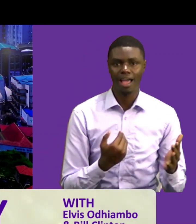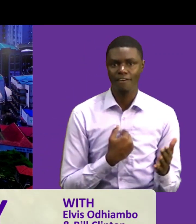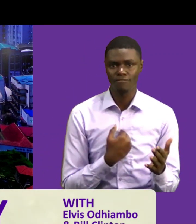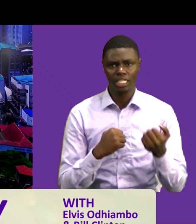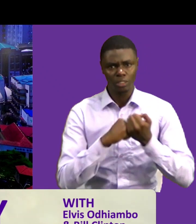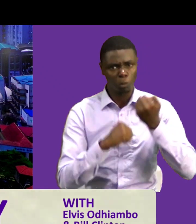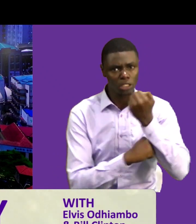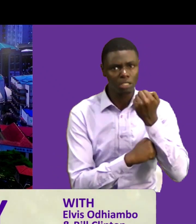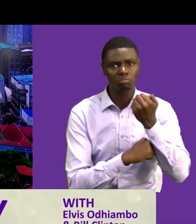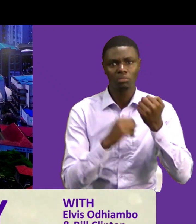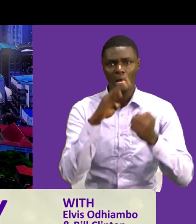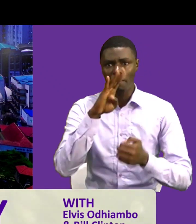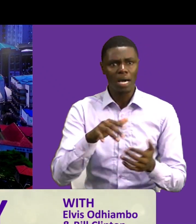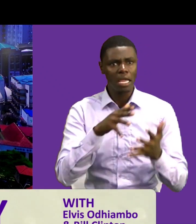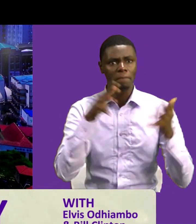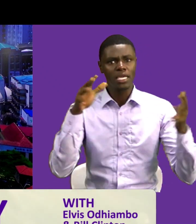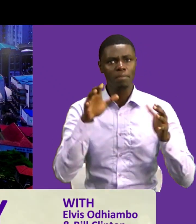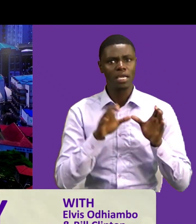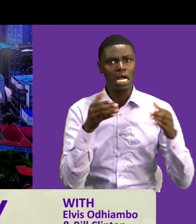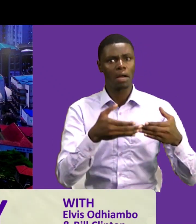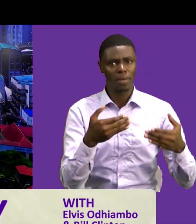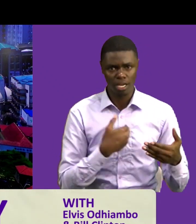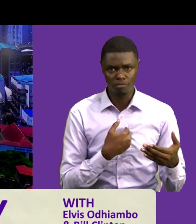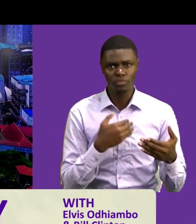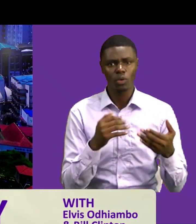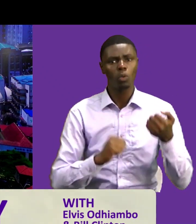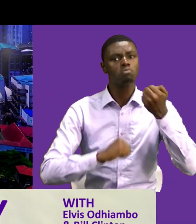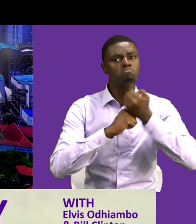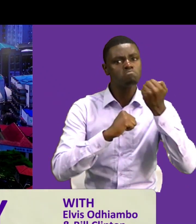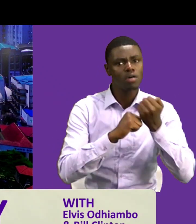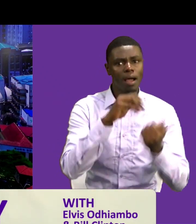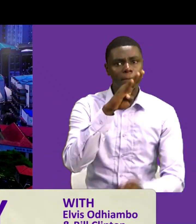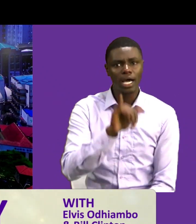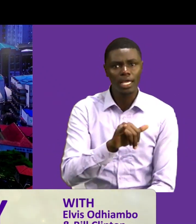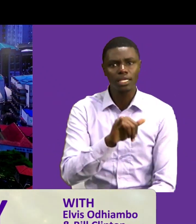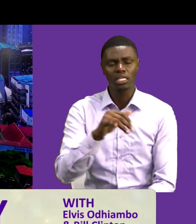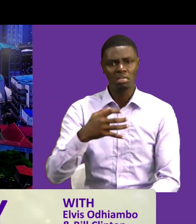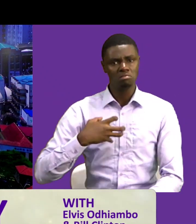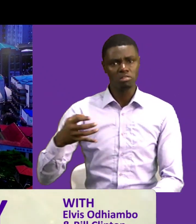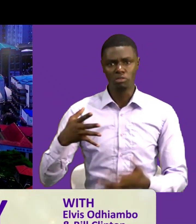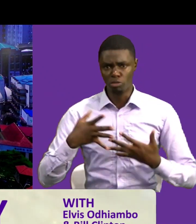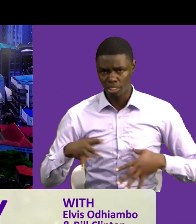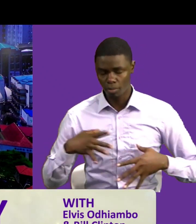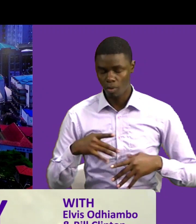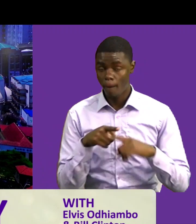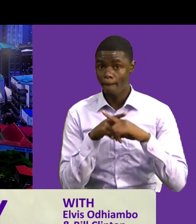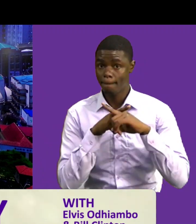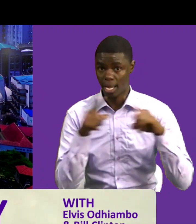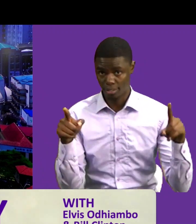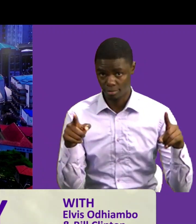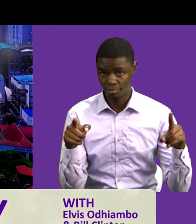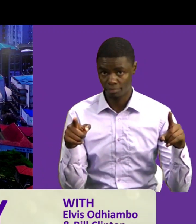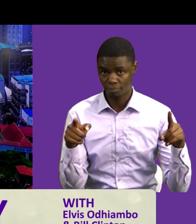are sponsored by big companies, they are sponsored by rich people, but